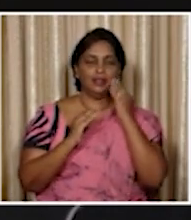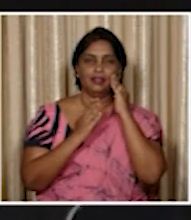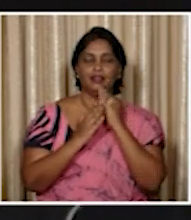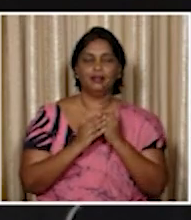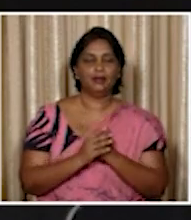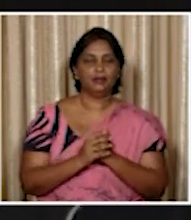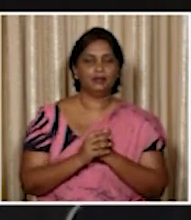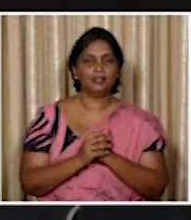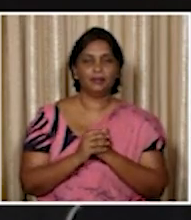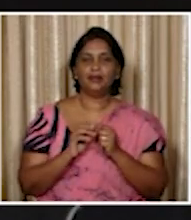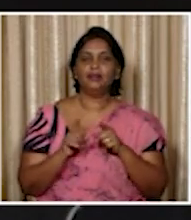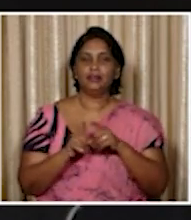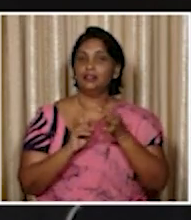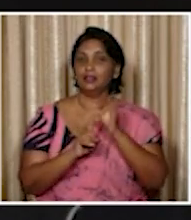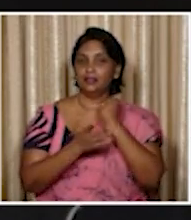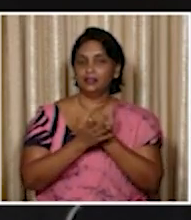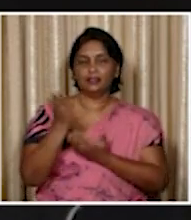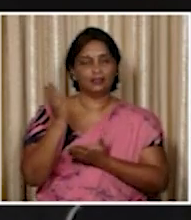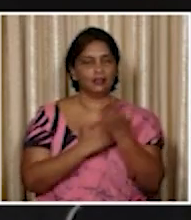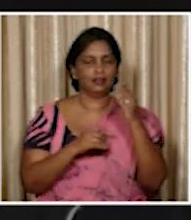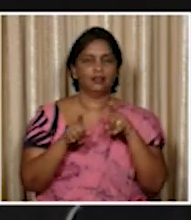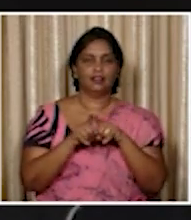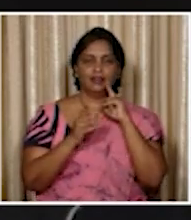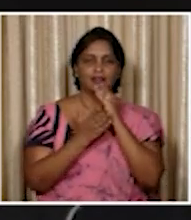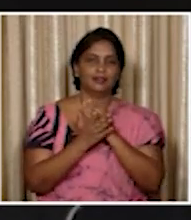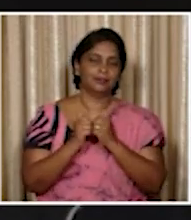abstentions are to be taken as